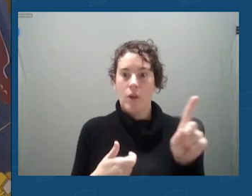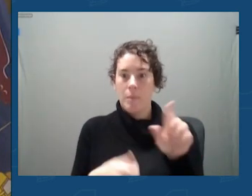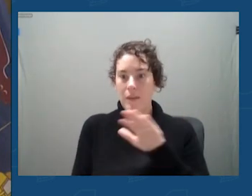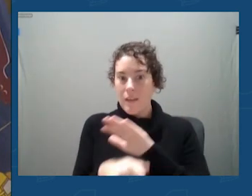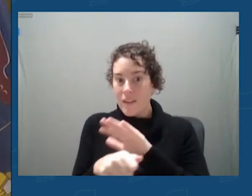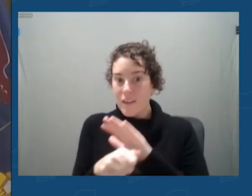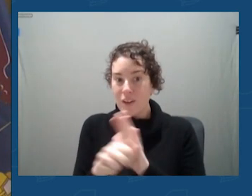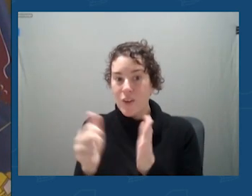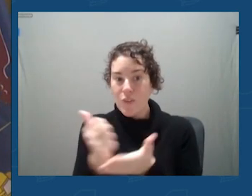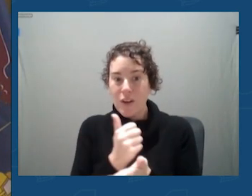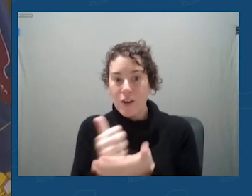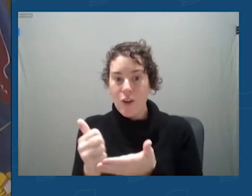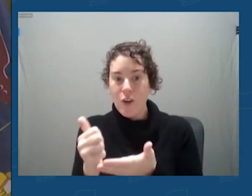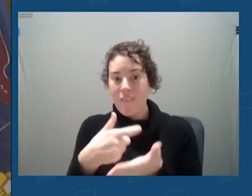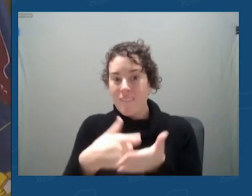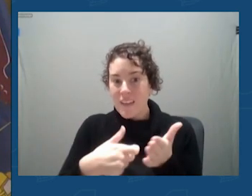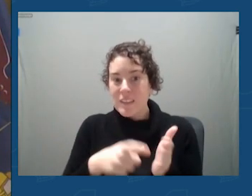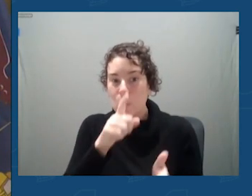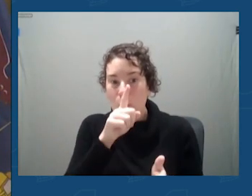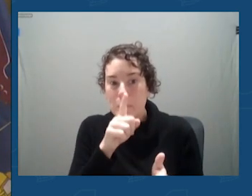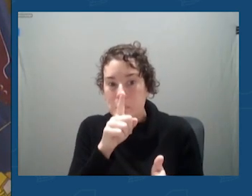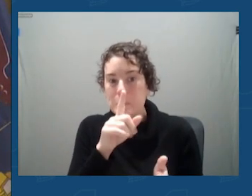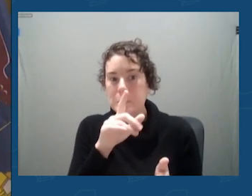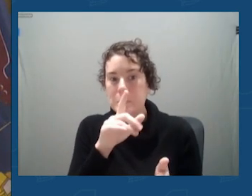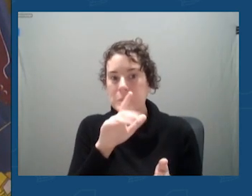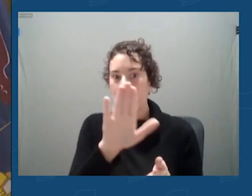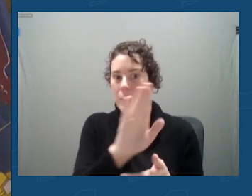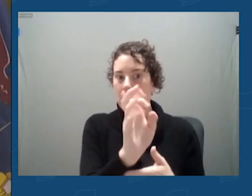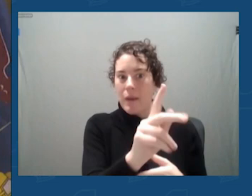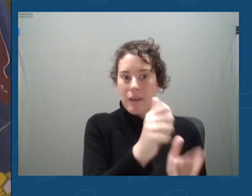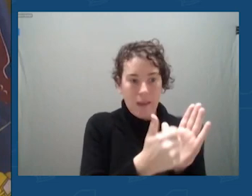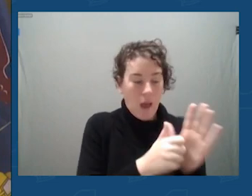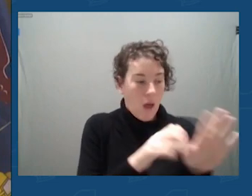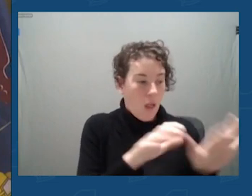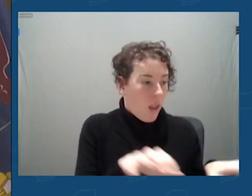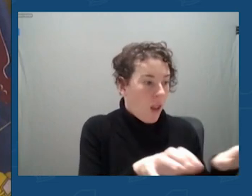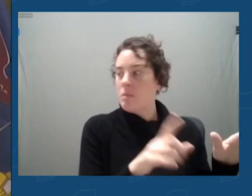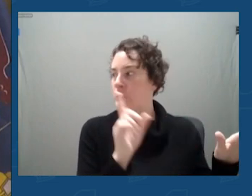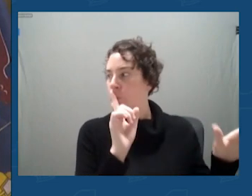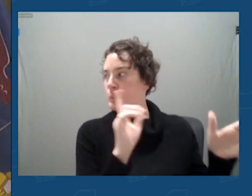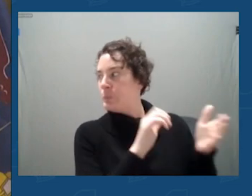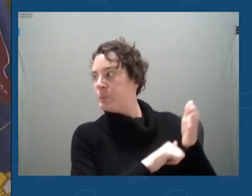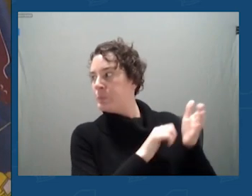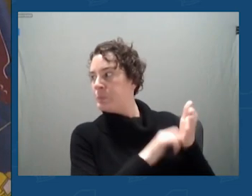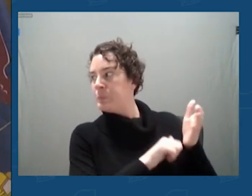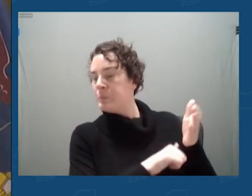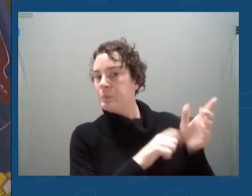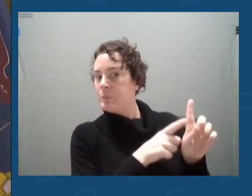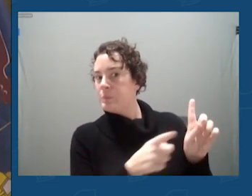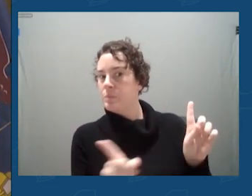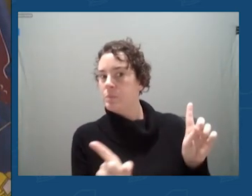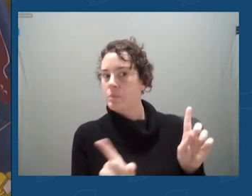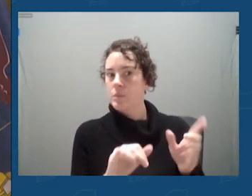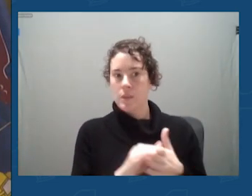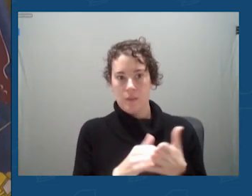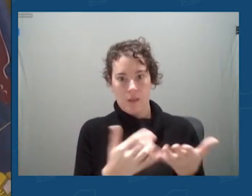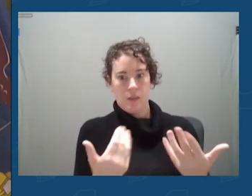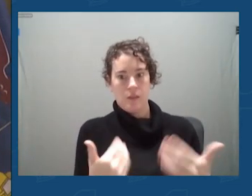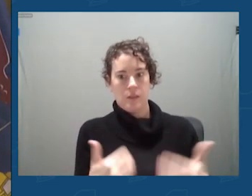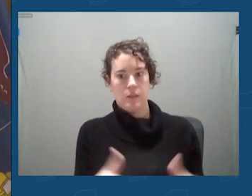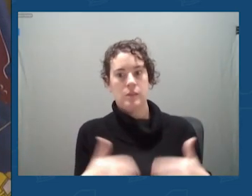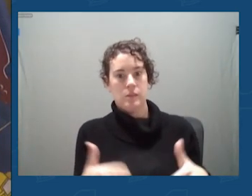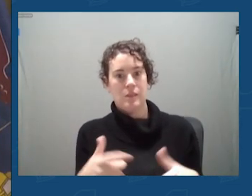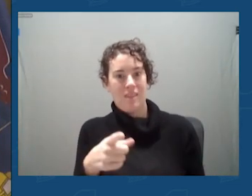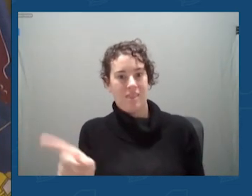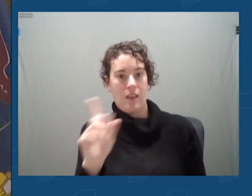quietly siphon money out of your bank account when you're doing something else. And also the money goes from your bank account into the coffers of the big corporations because they know they can